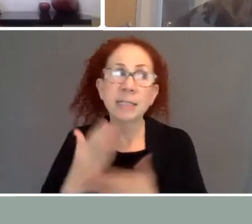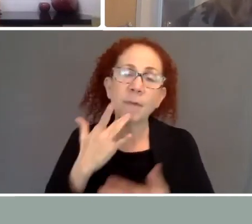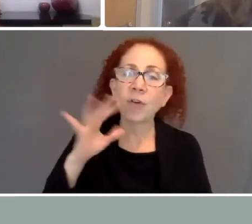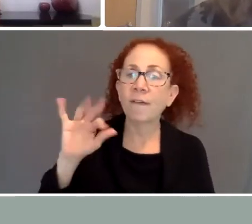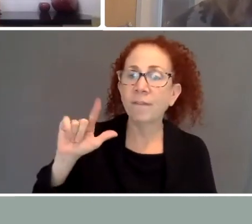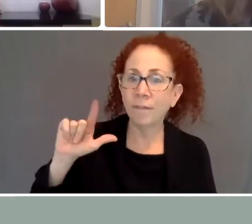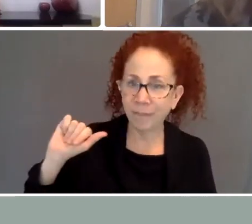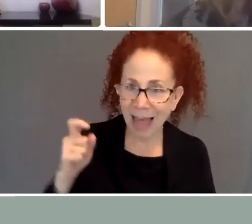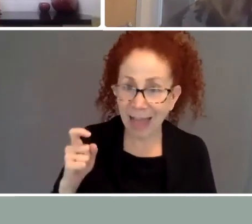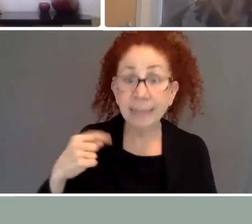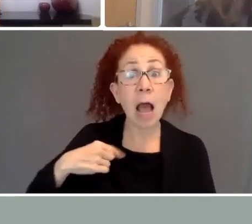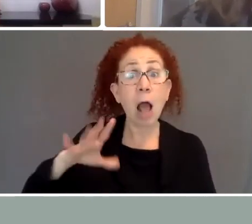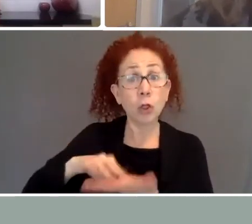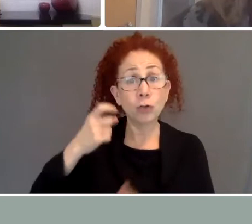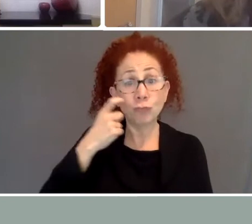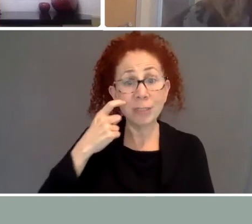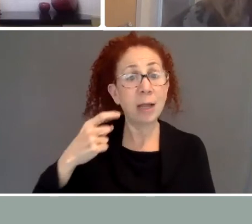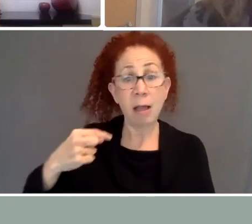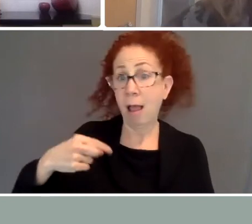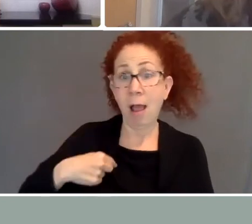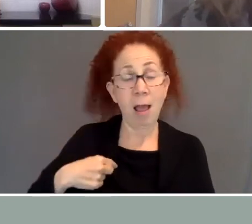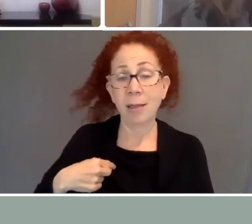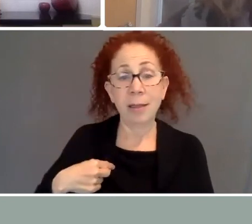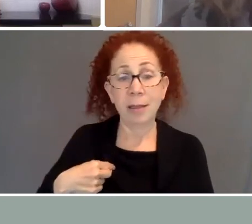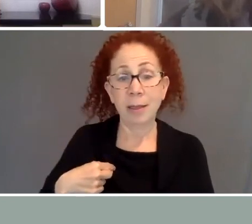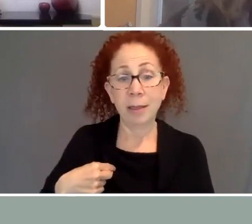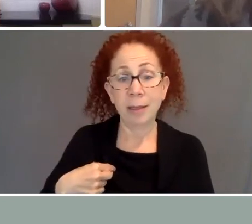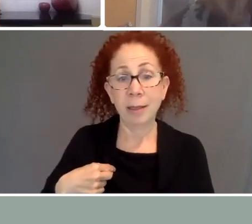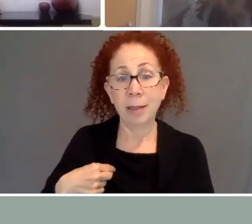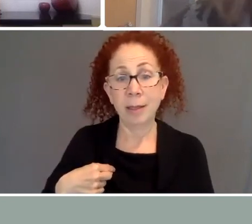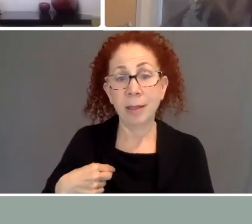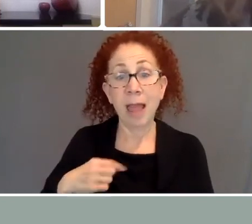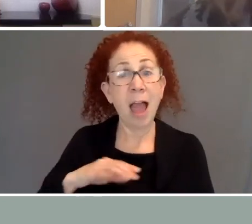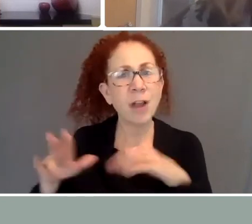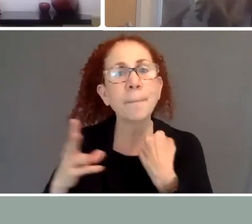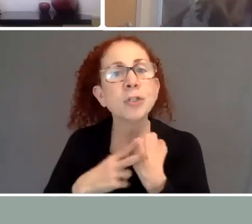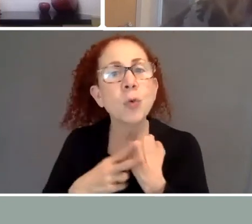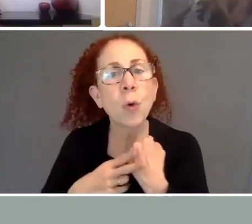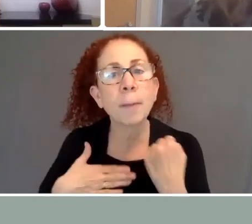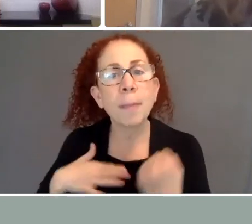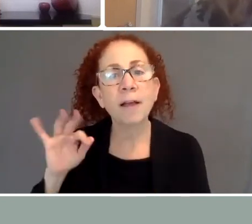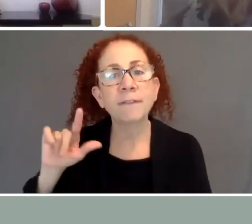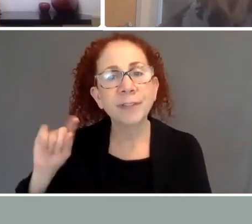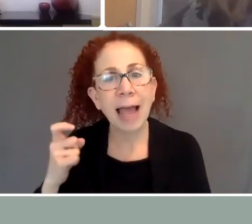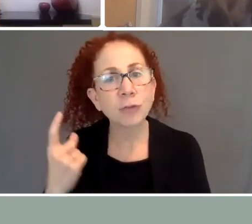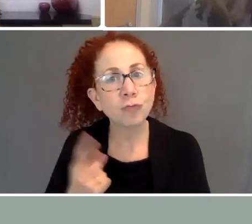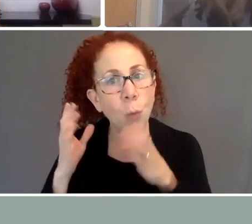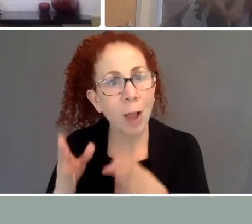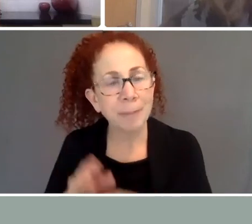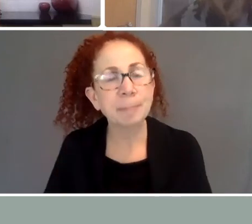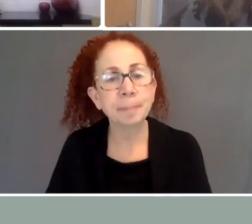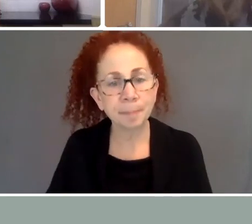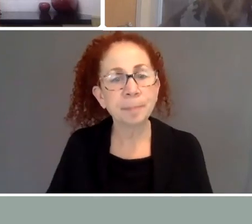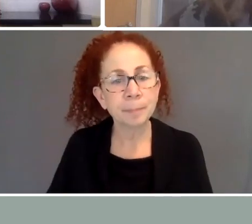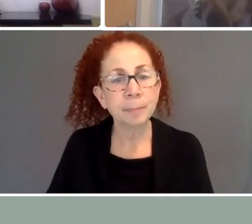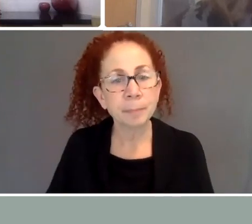I have recently learned that I have not been storing my flax correctly.